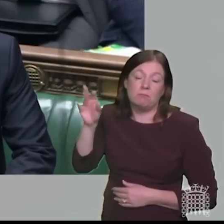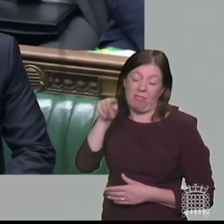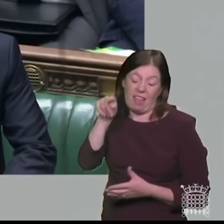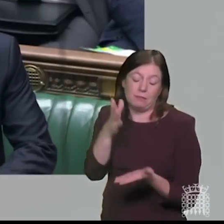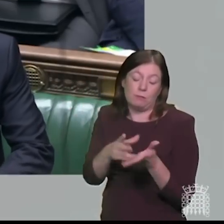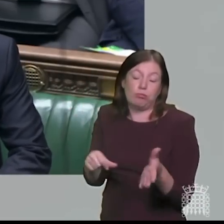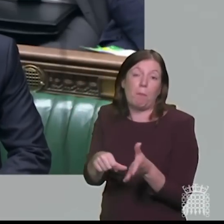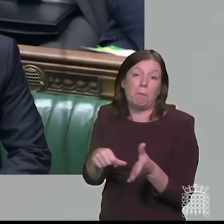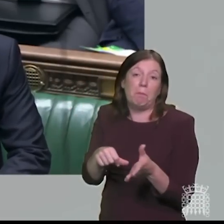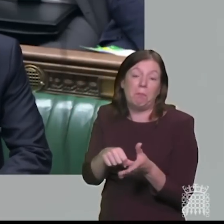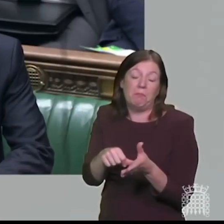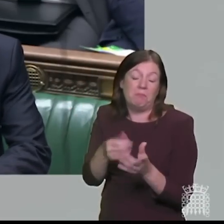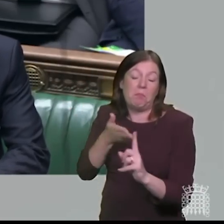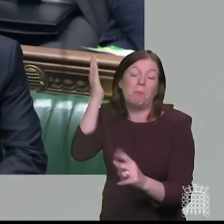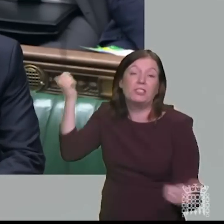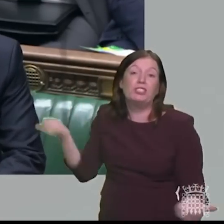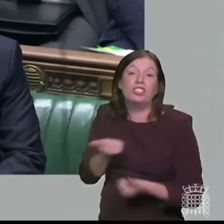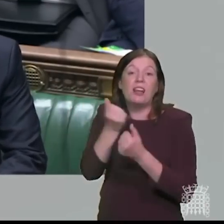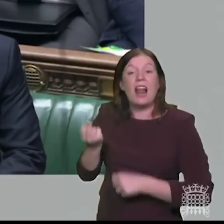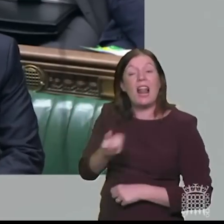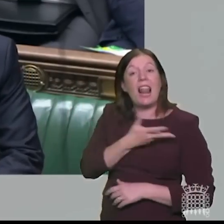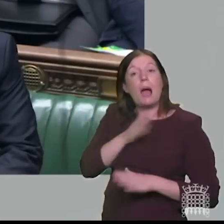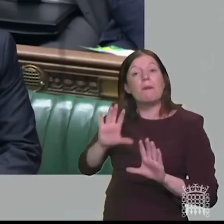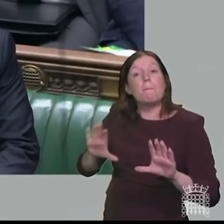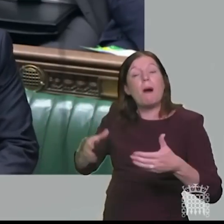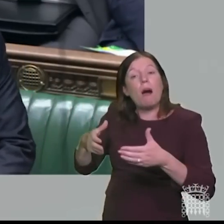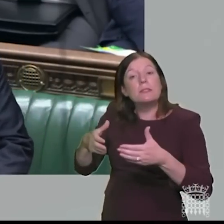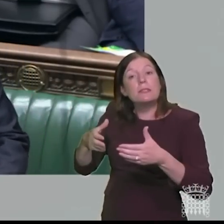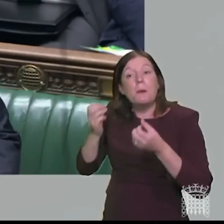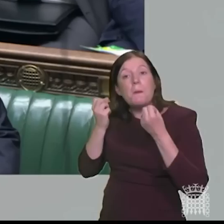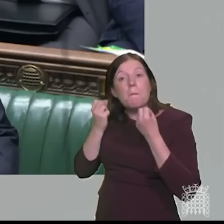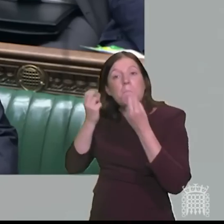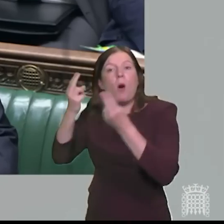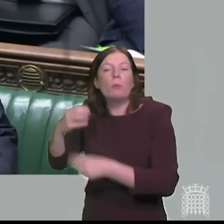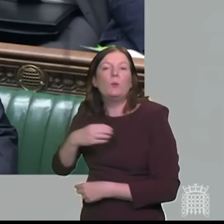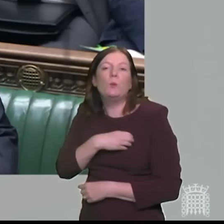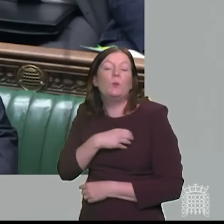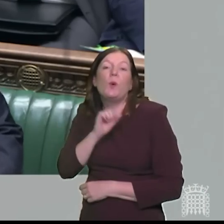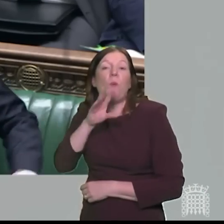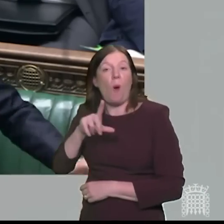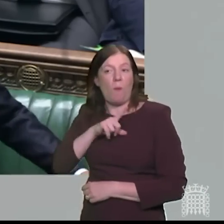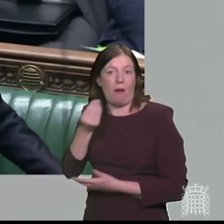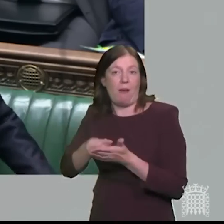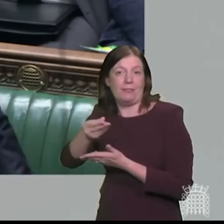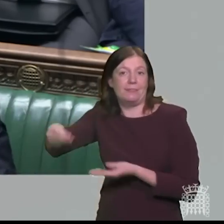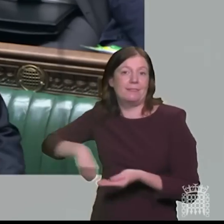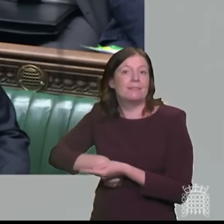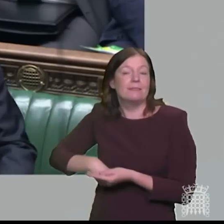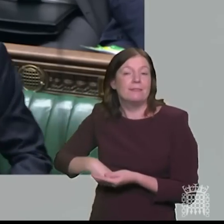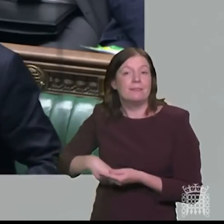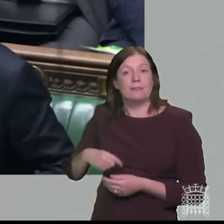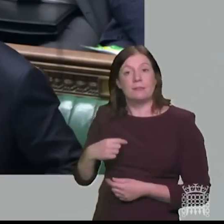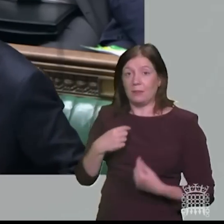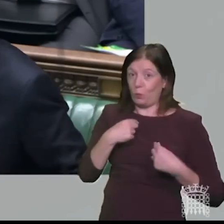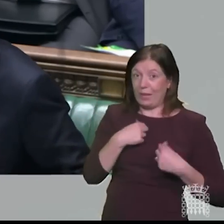issue. Because, Mr. Speaker, the Labour Party is unable to stand up to its union paymasters and back our plans